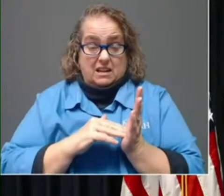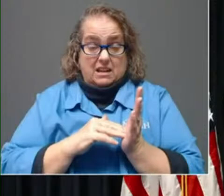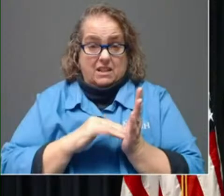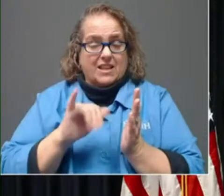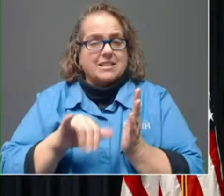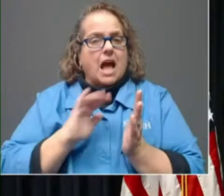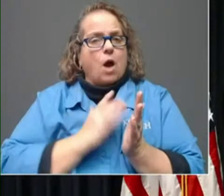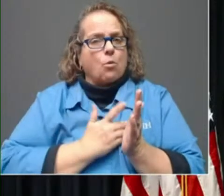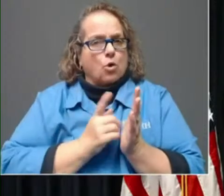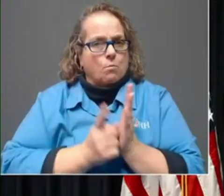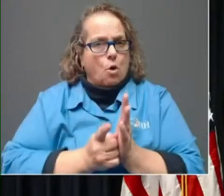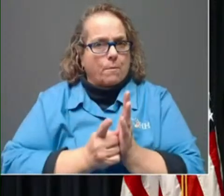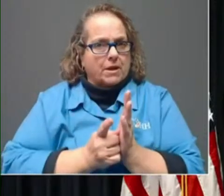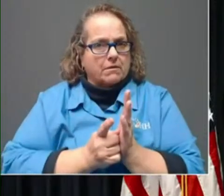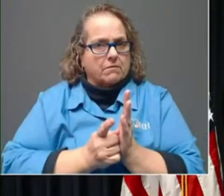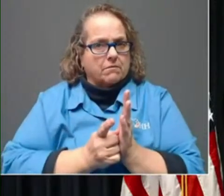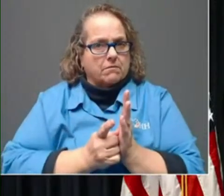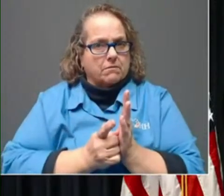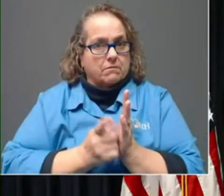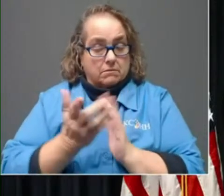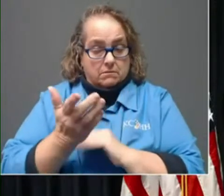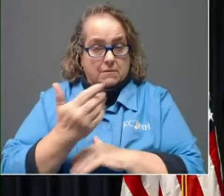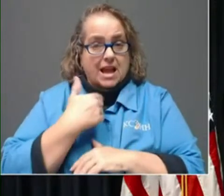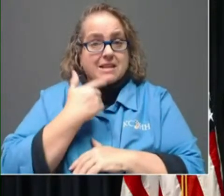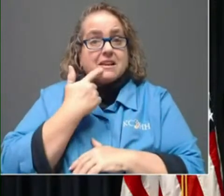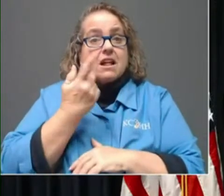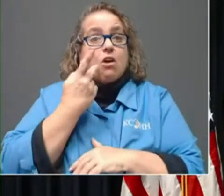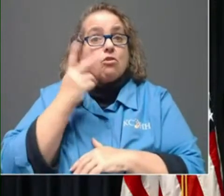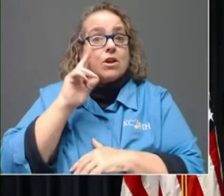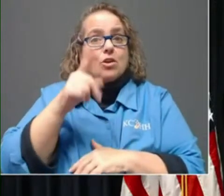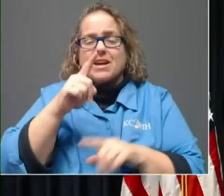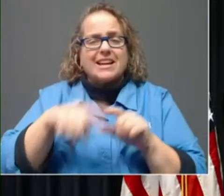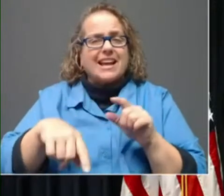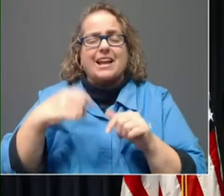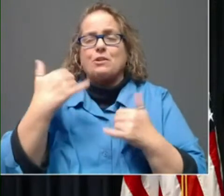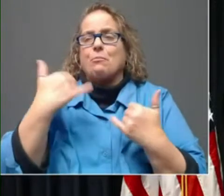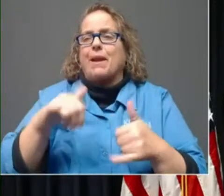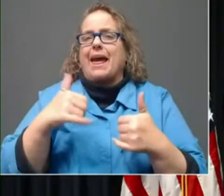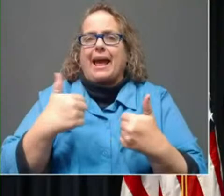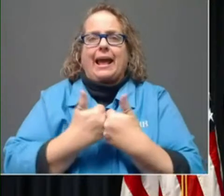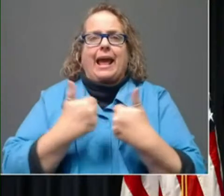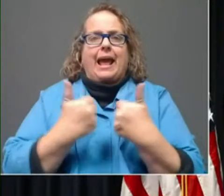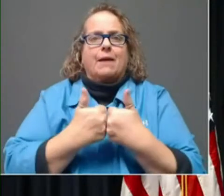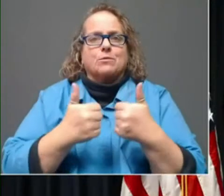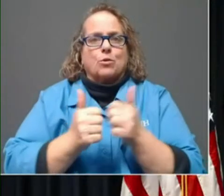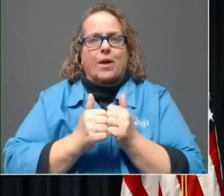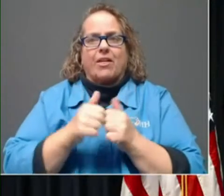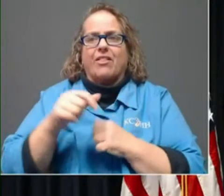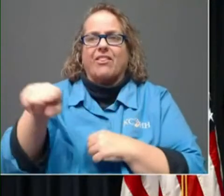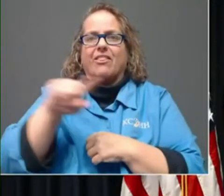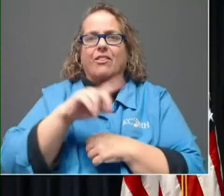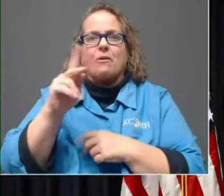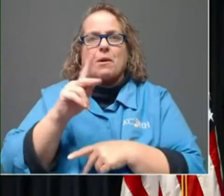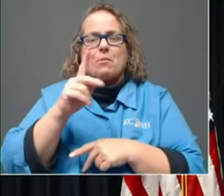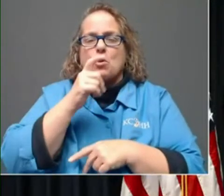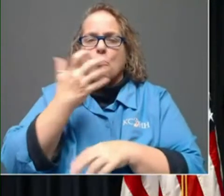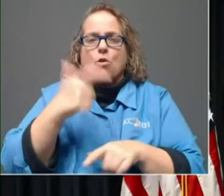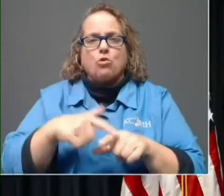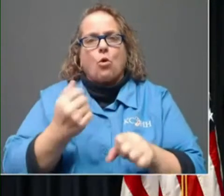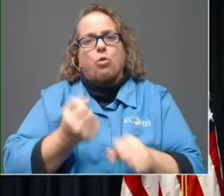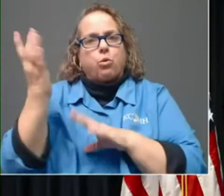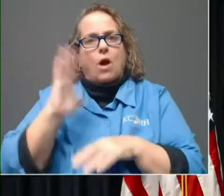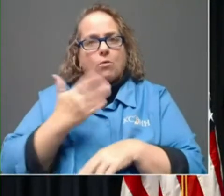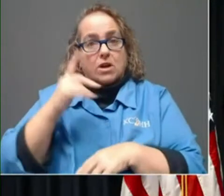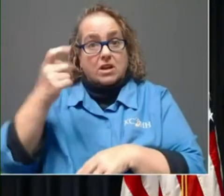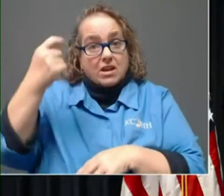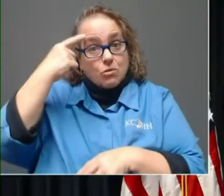folks. I said the other day, you can't play patty cake with would-be militias that want to overthrow the government. The paradigm